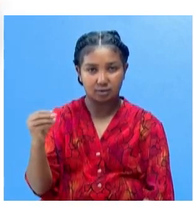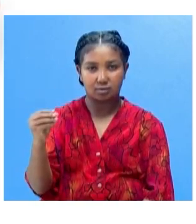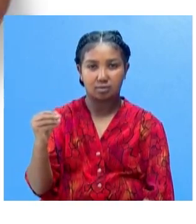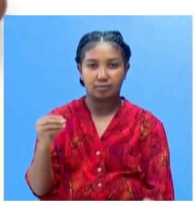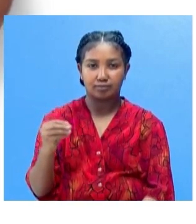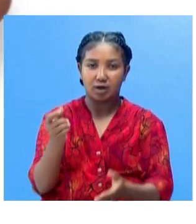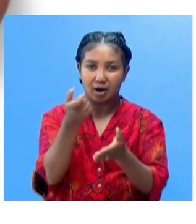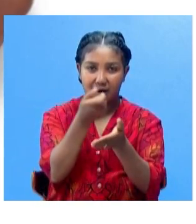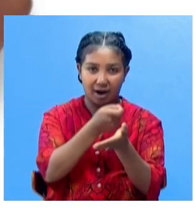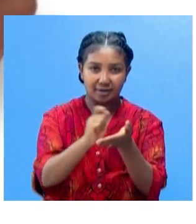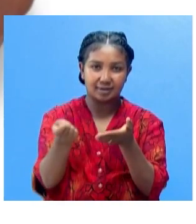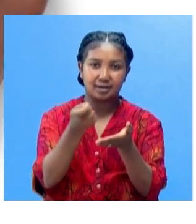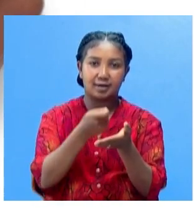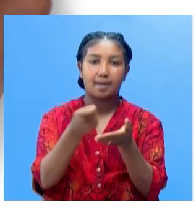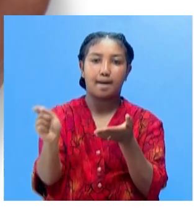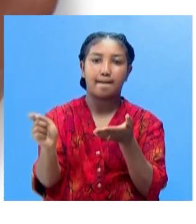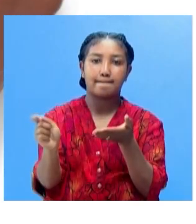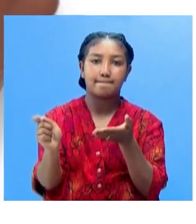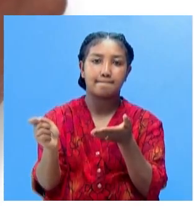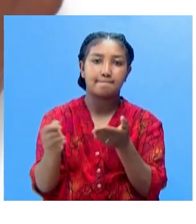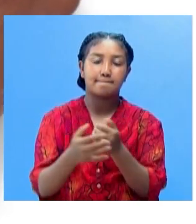construct or write